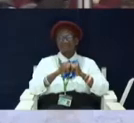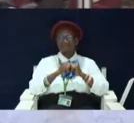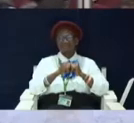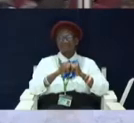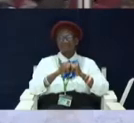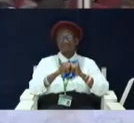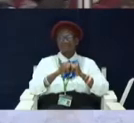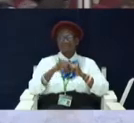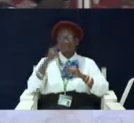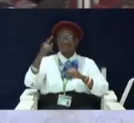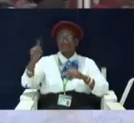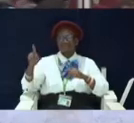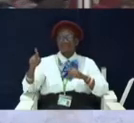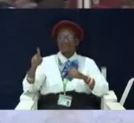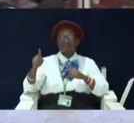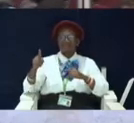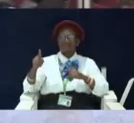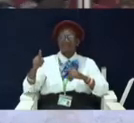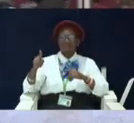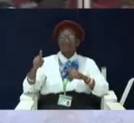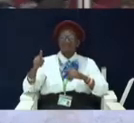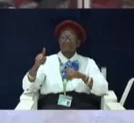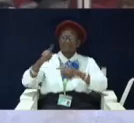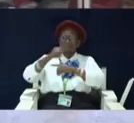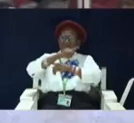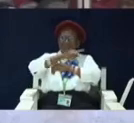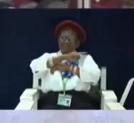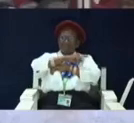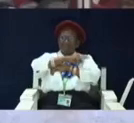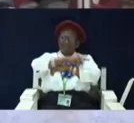The day called the